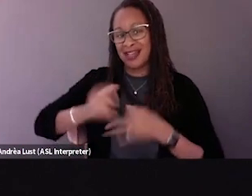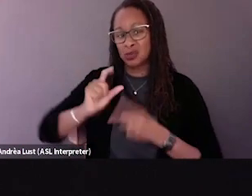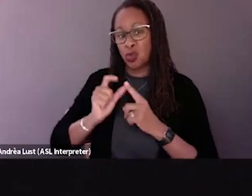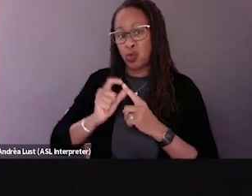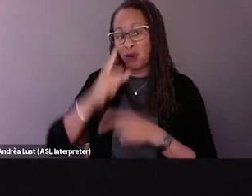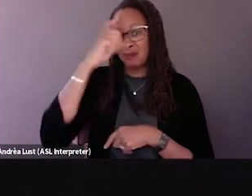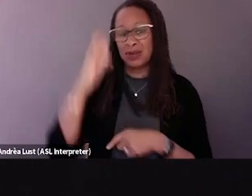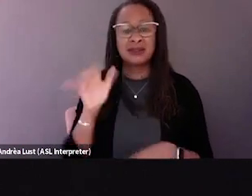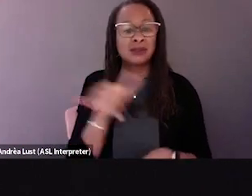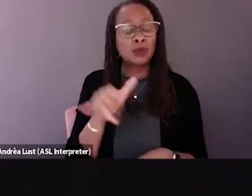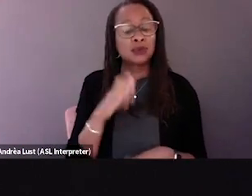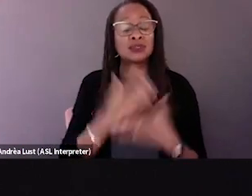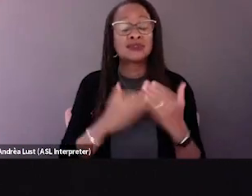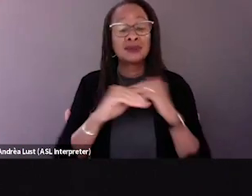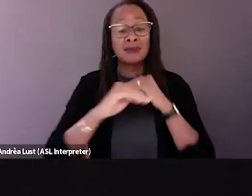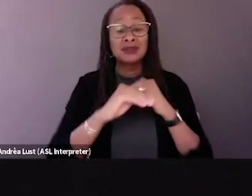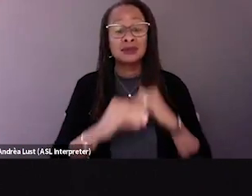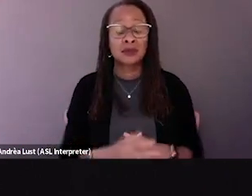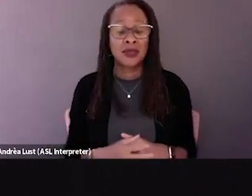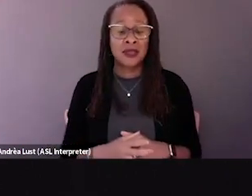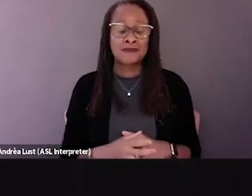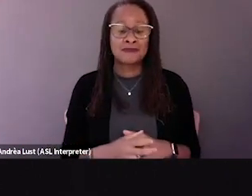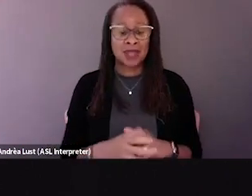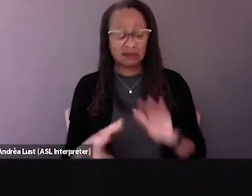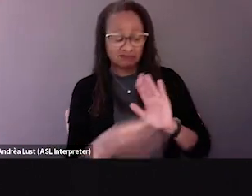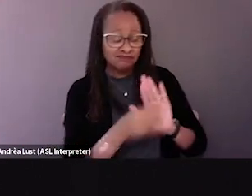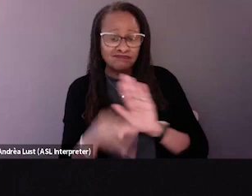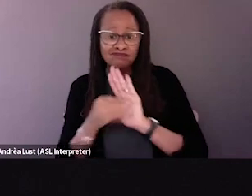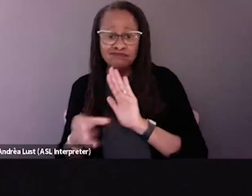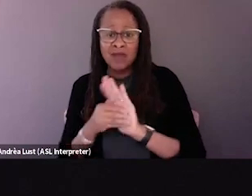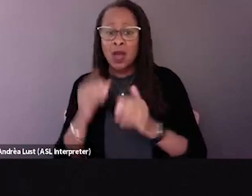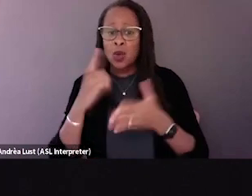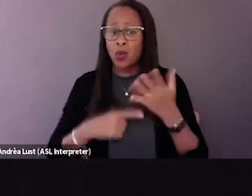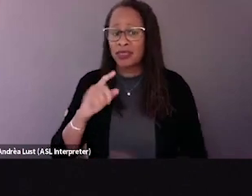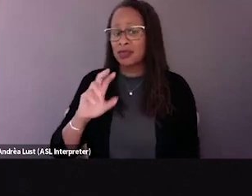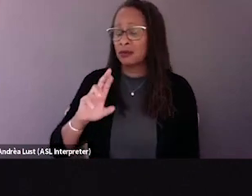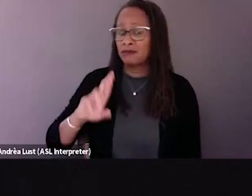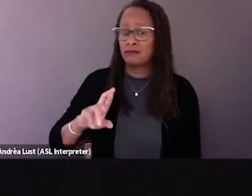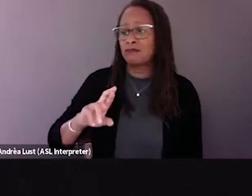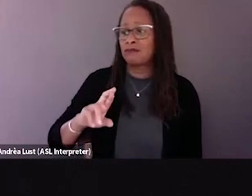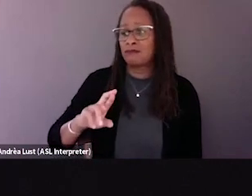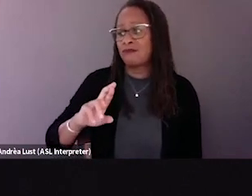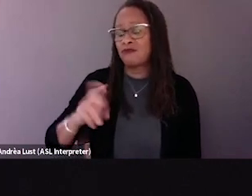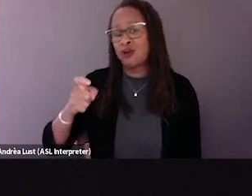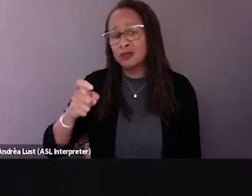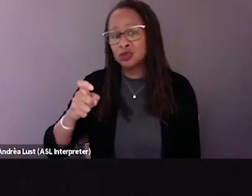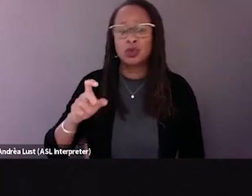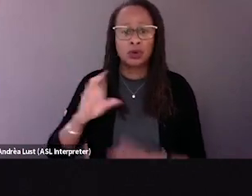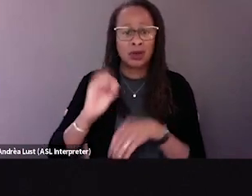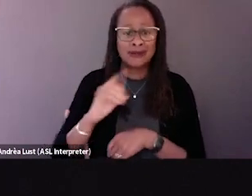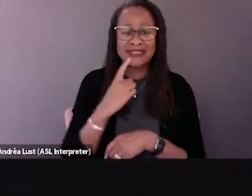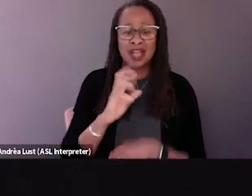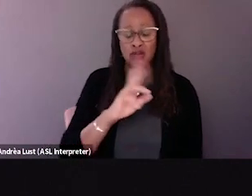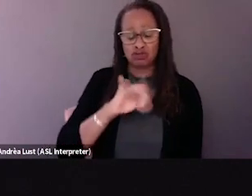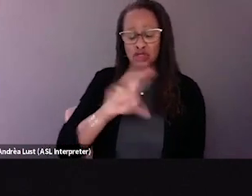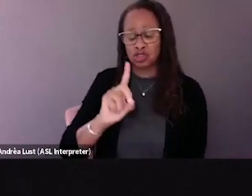because it also, on some level, echoes what the pharmaceutical companies say as well. Richard Sackler famously says,